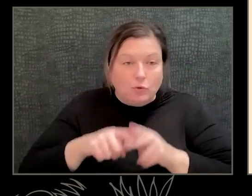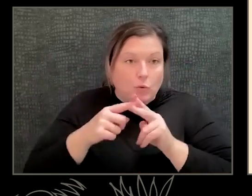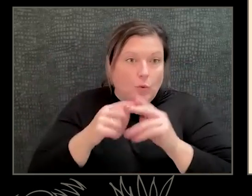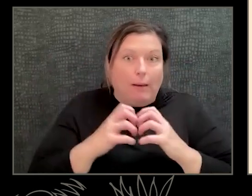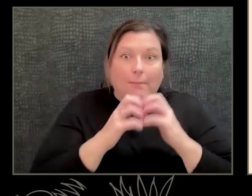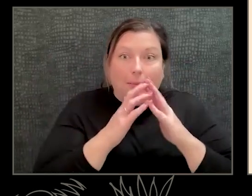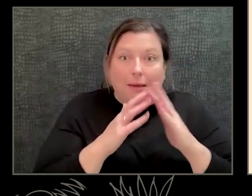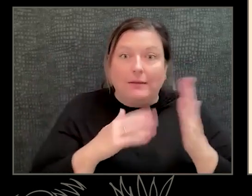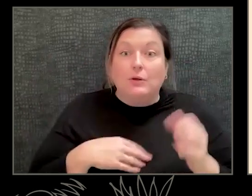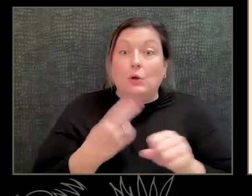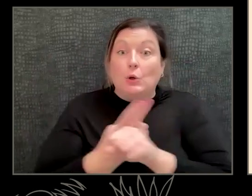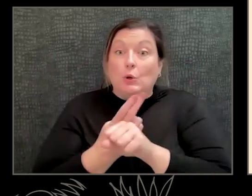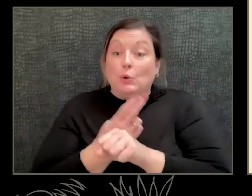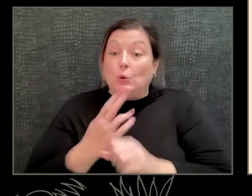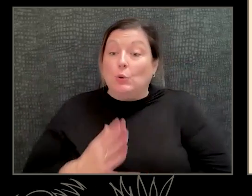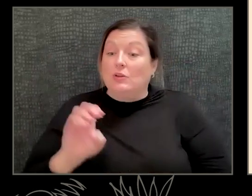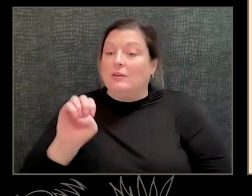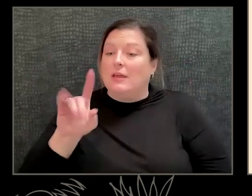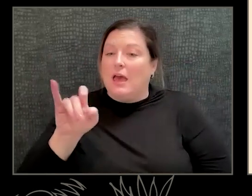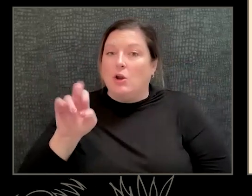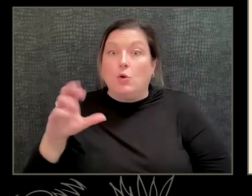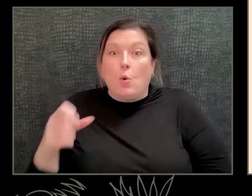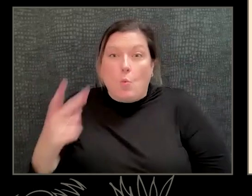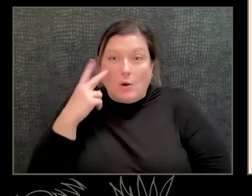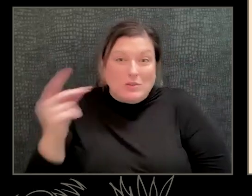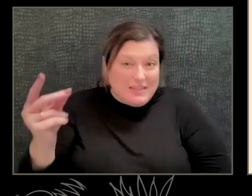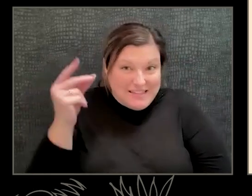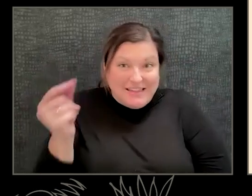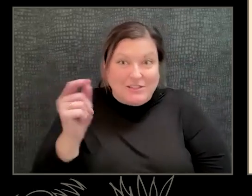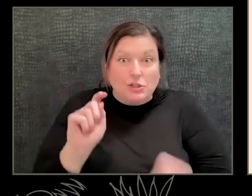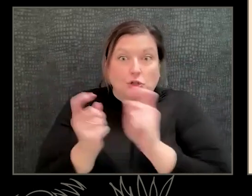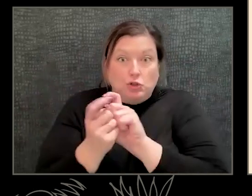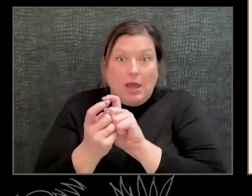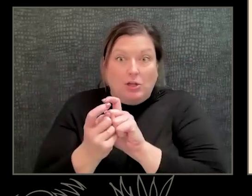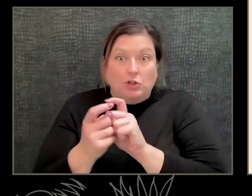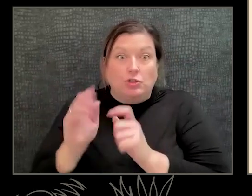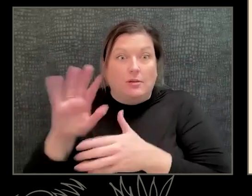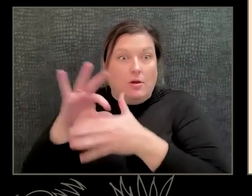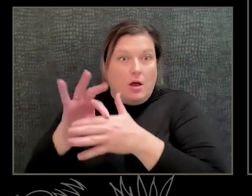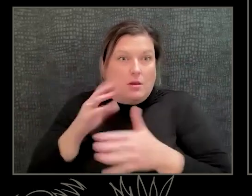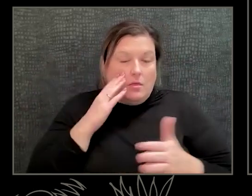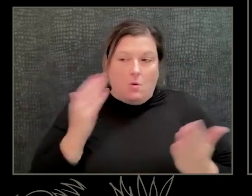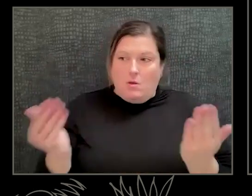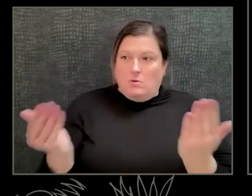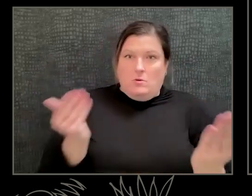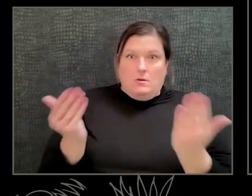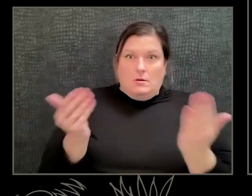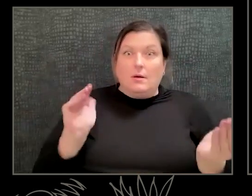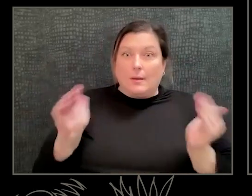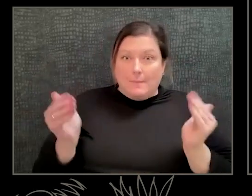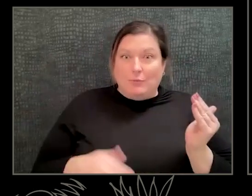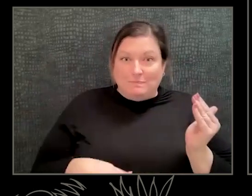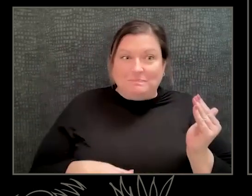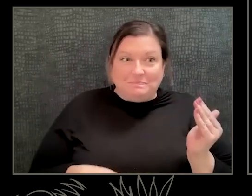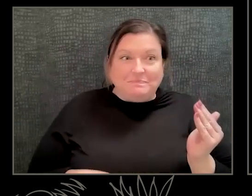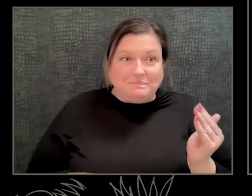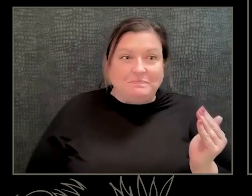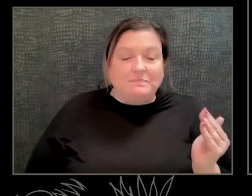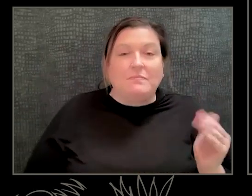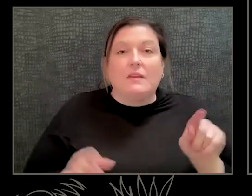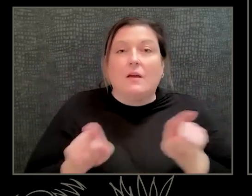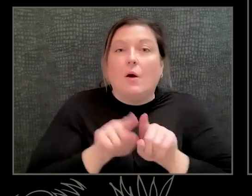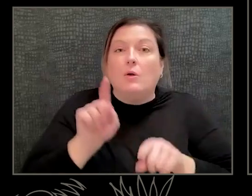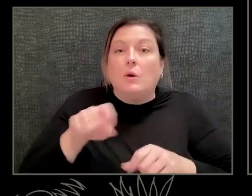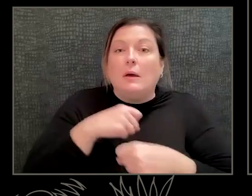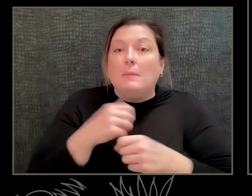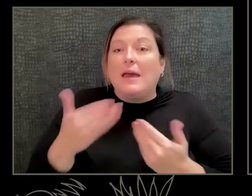Users or editors want to see instant feedback of their content as they make changes. We also needed to make it super easy